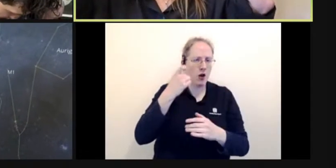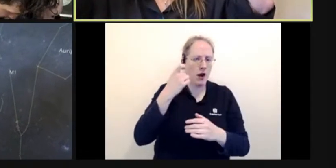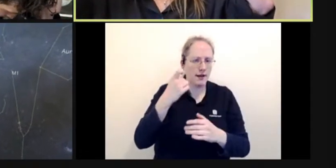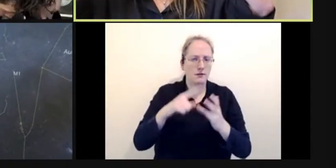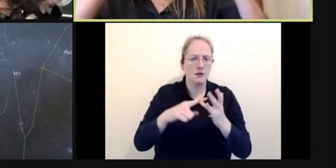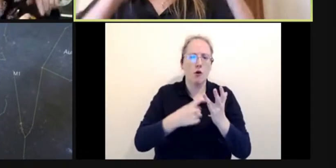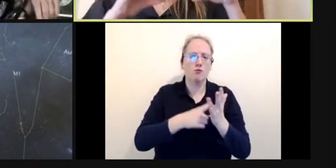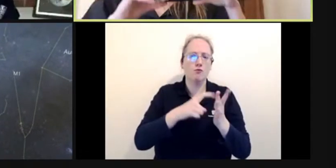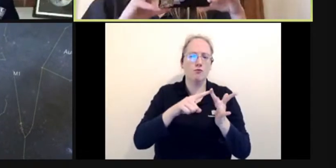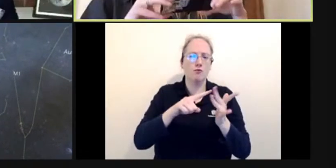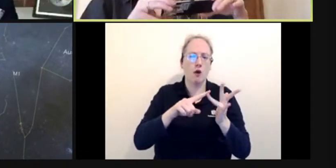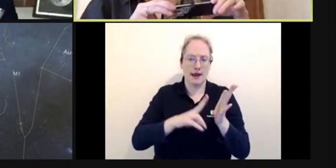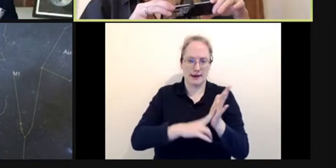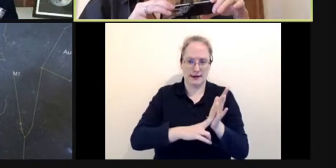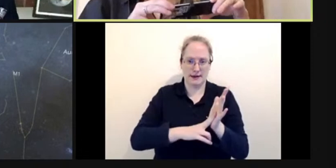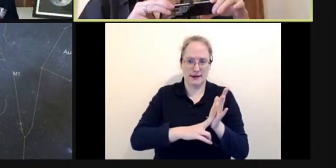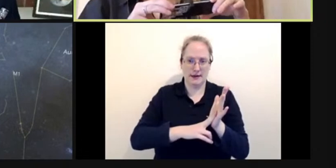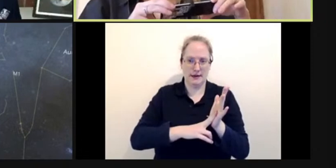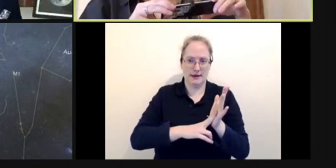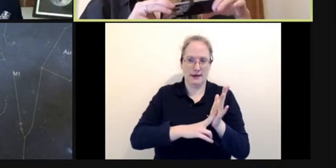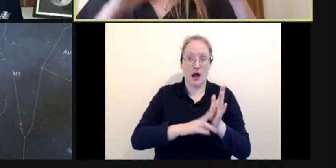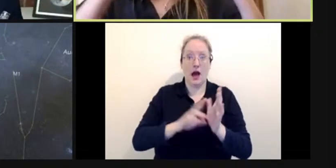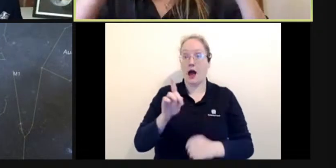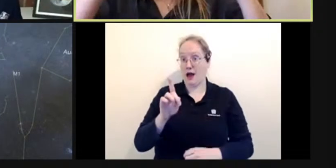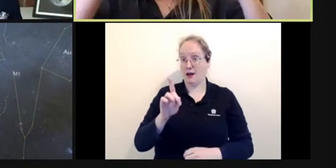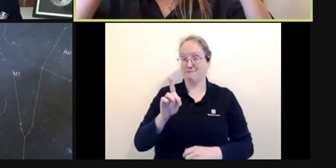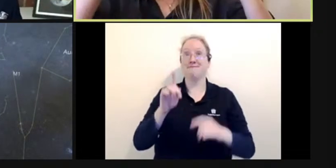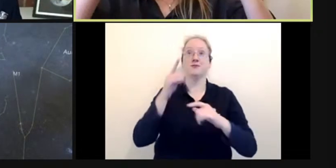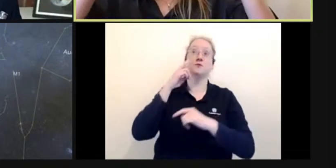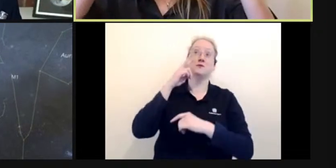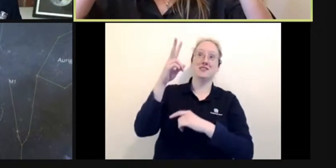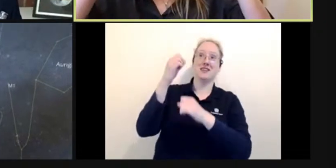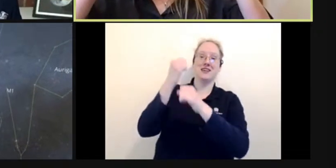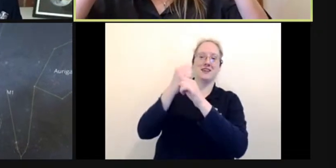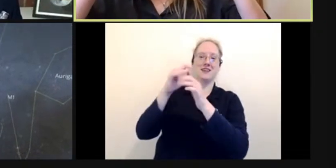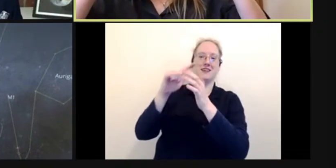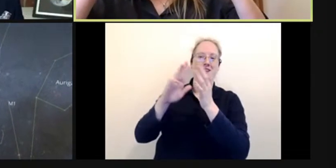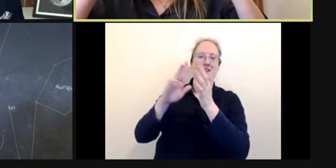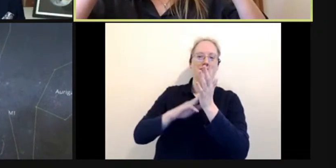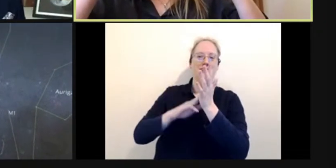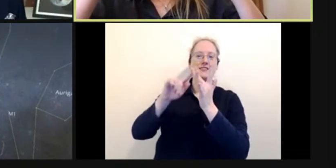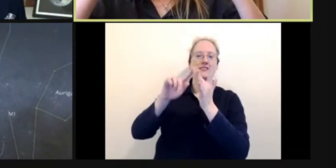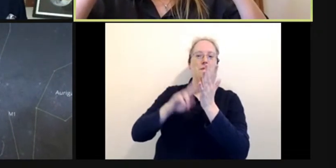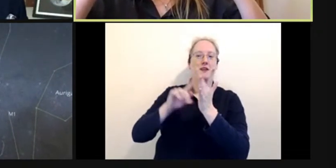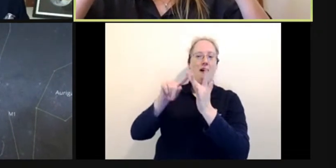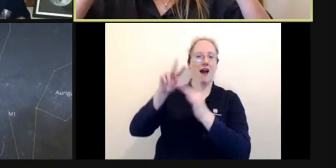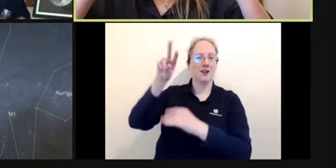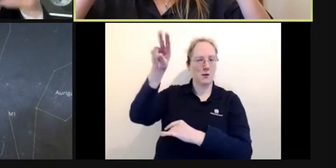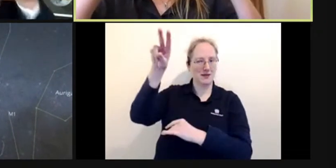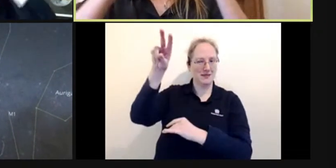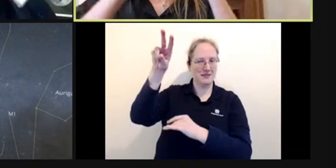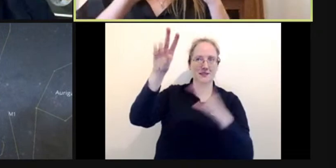Now, actually, Orion's right below Gemini. Might be the easiest way to find it.